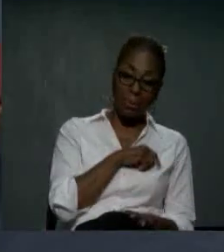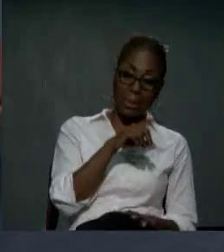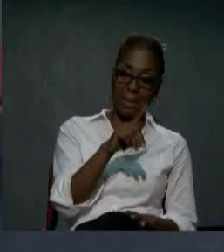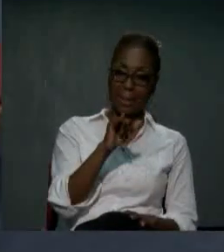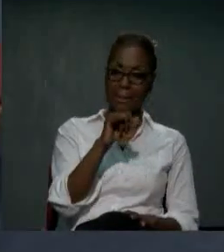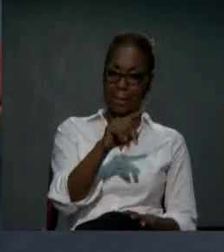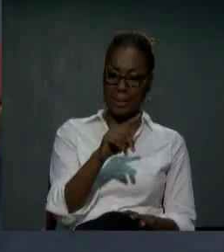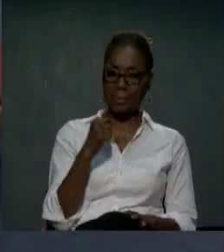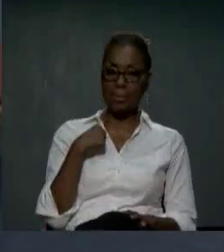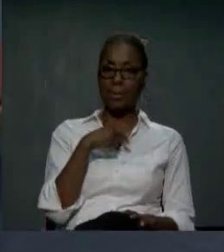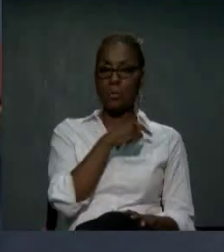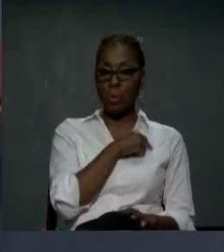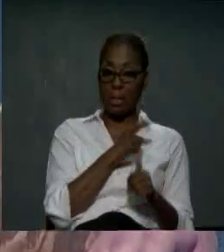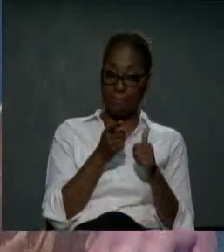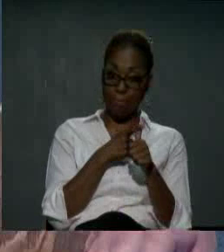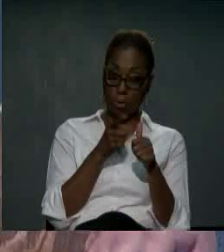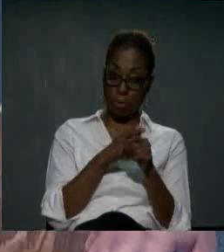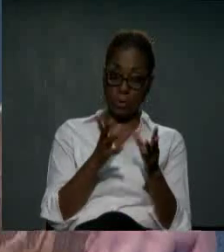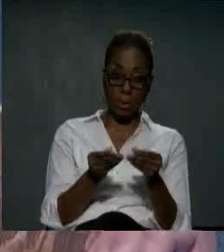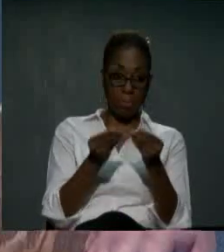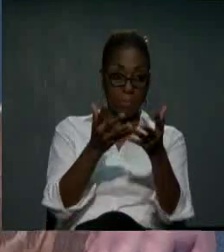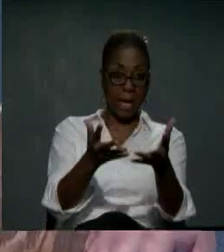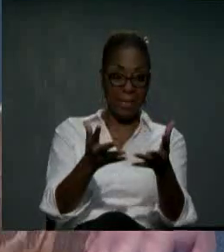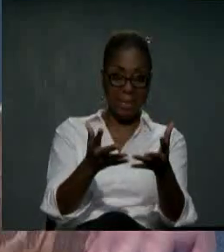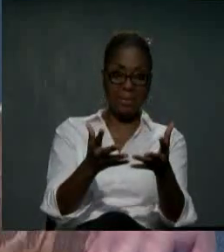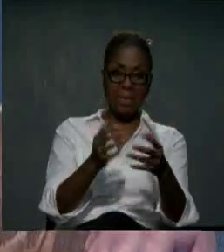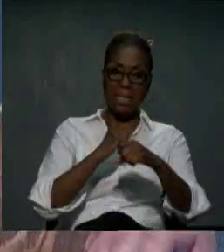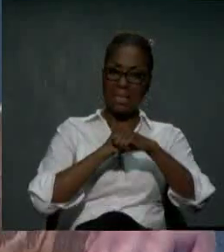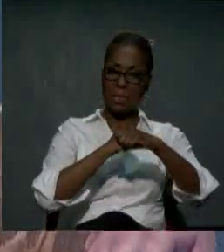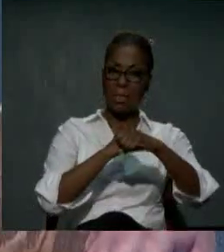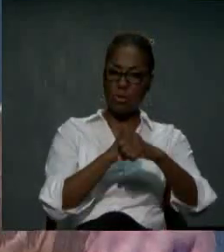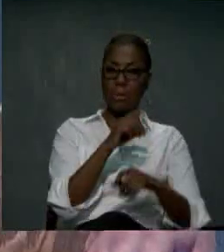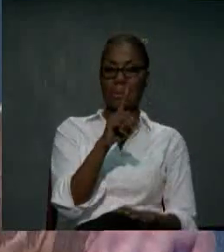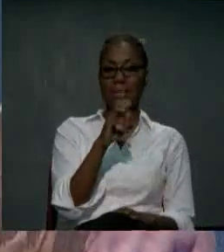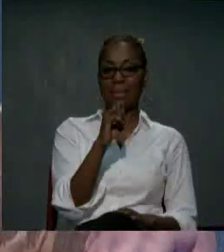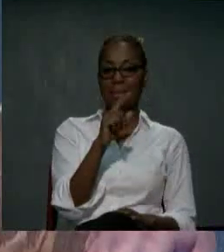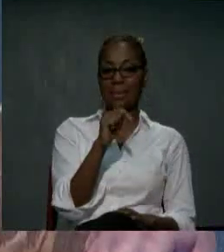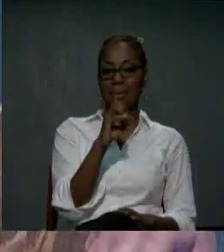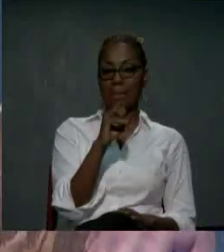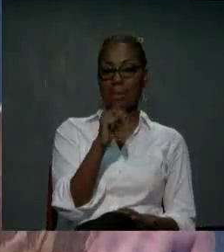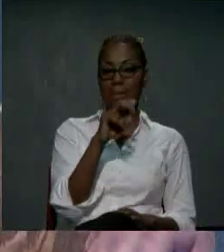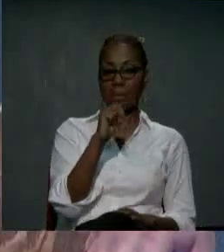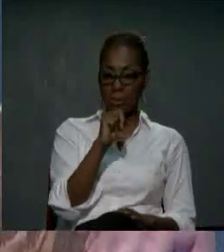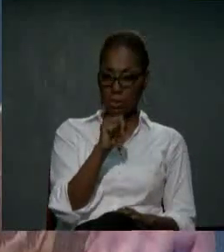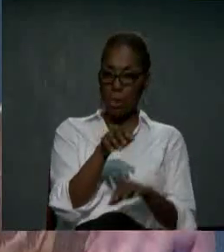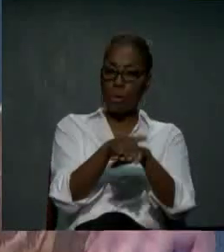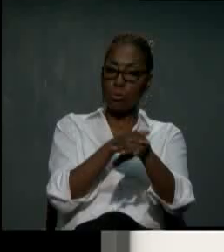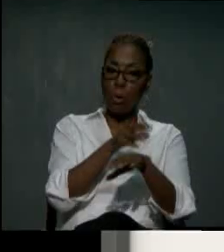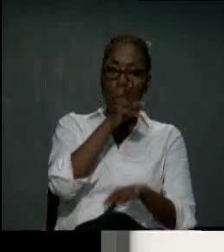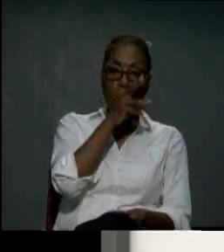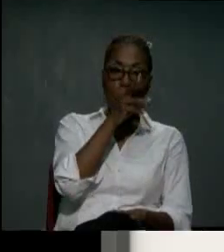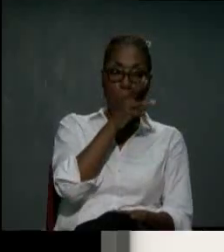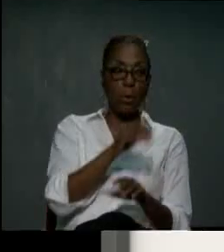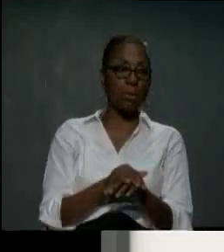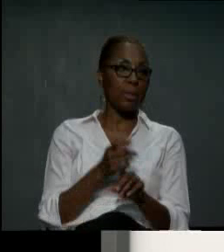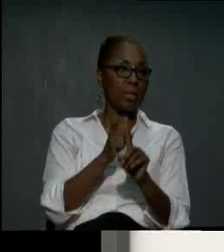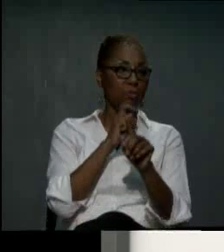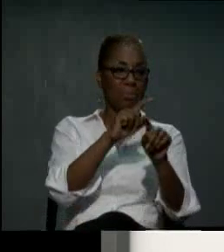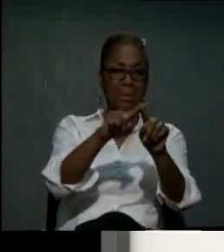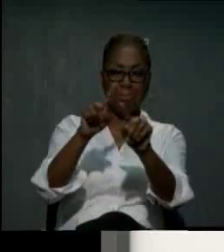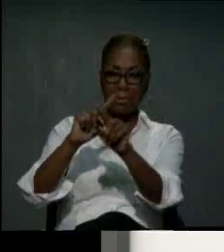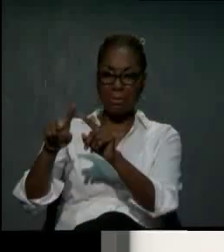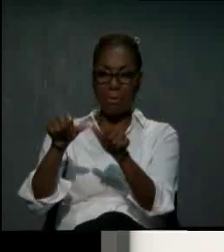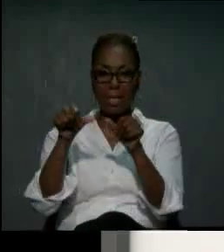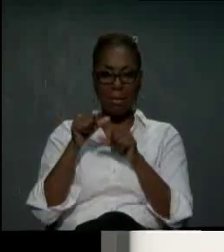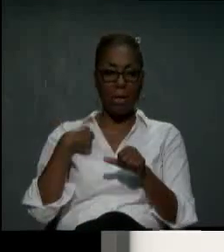is we first provided detention to slow any water down coming from any additional impervious area that we've